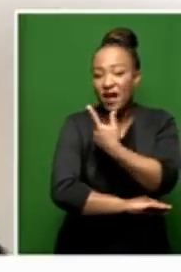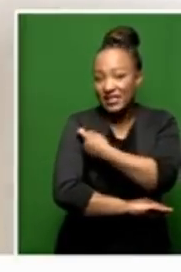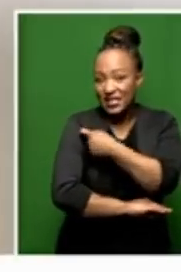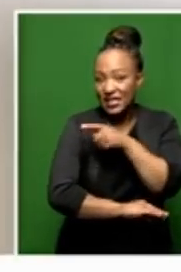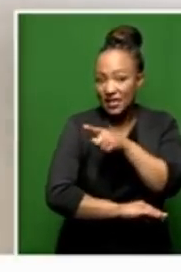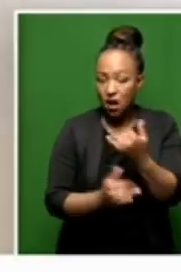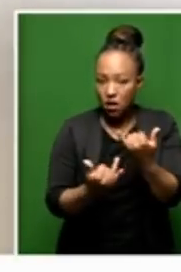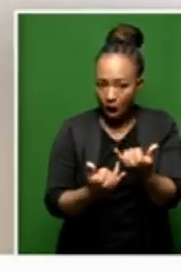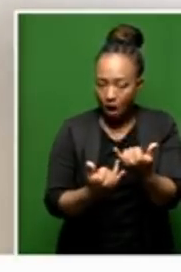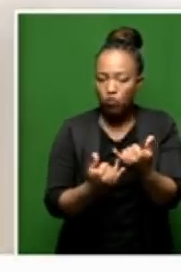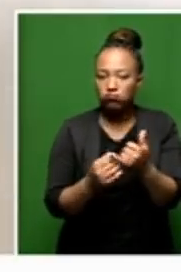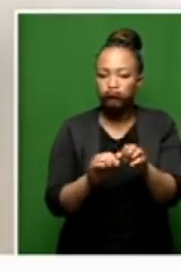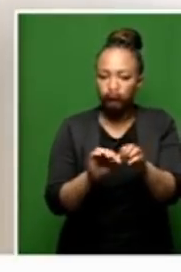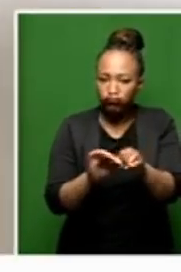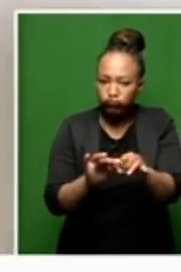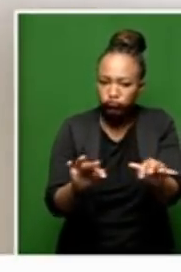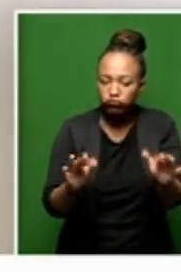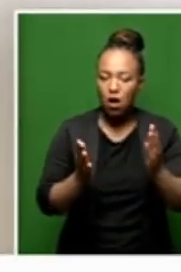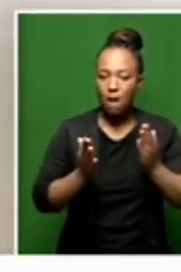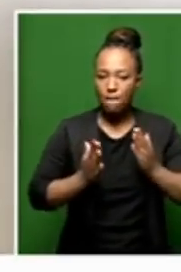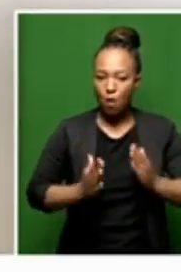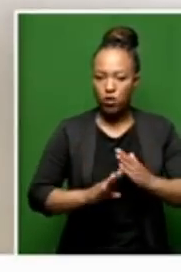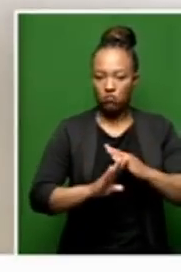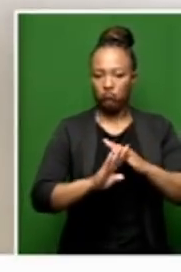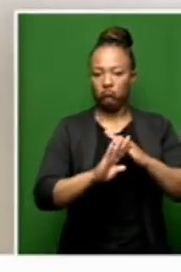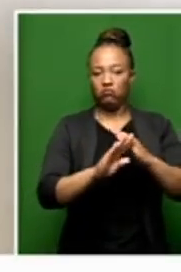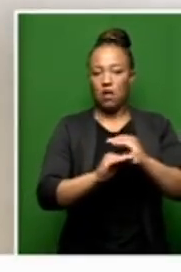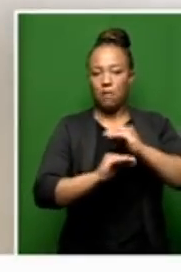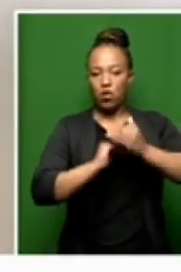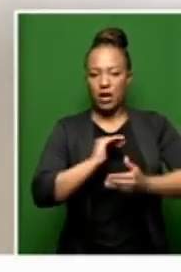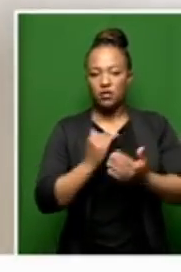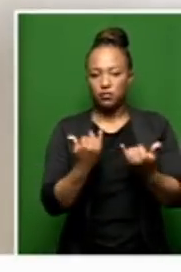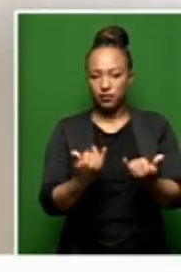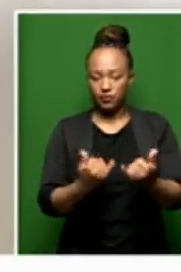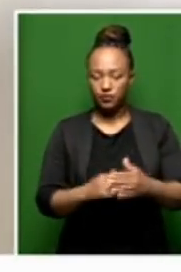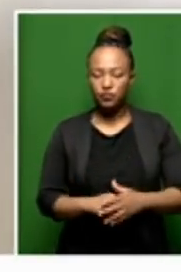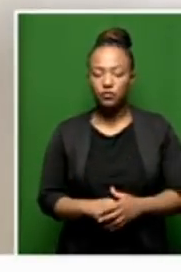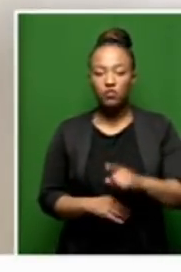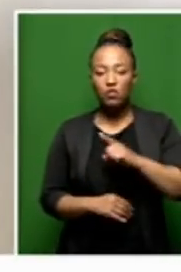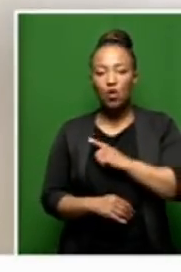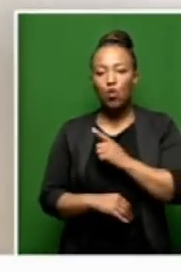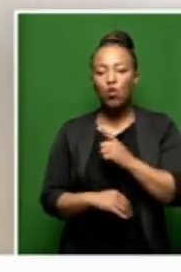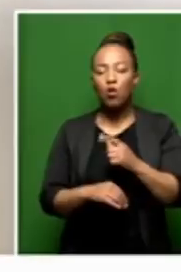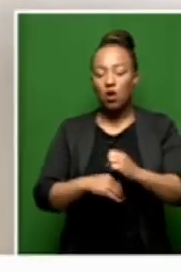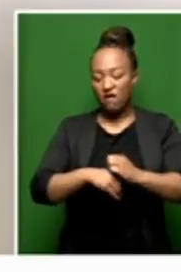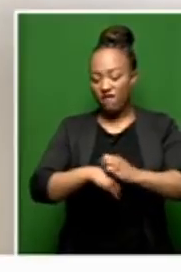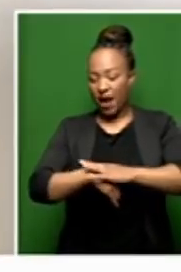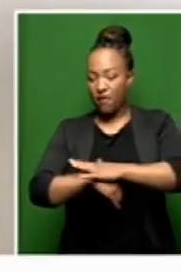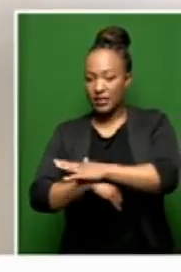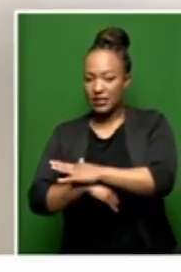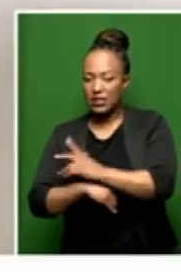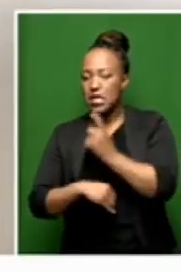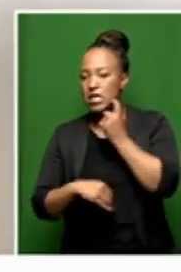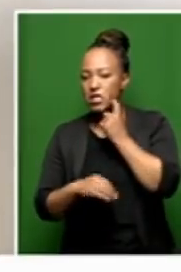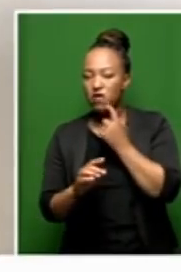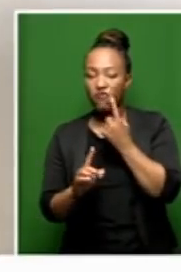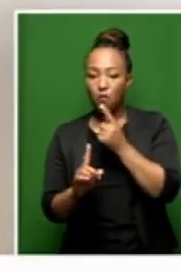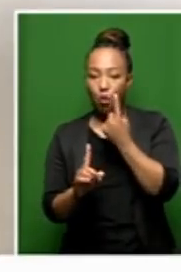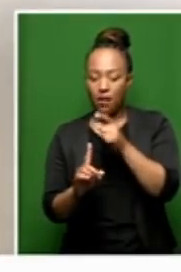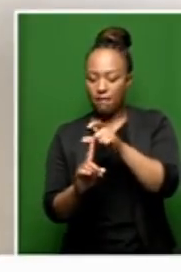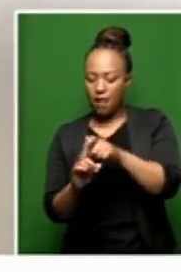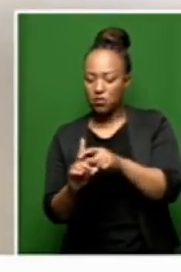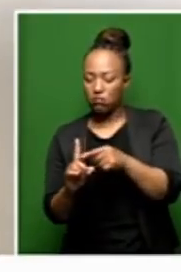over. The second thing the vaccine also does is that when the virus moves very nicely from one human to the other, because it's highly